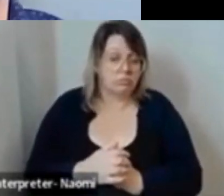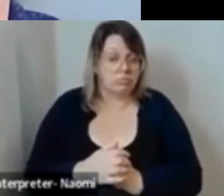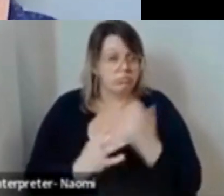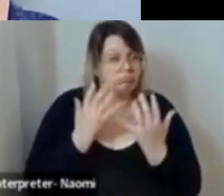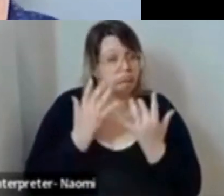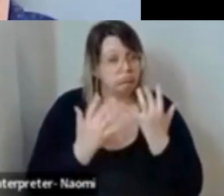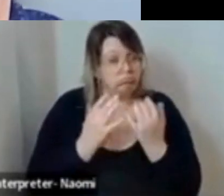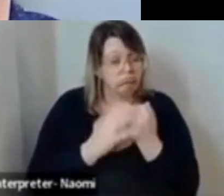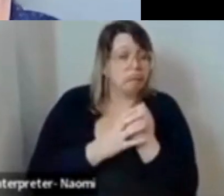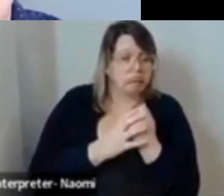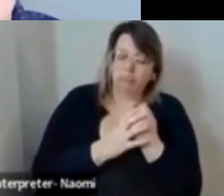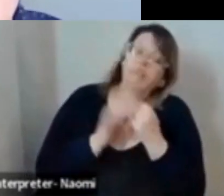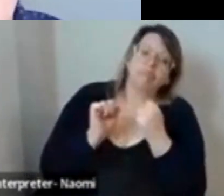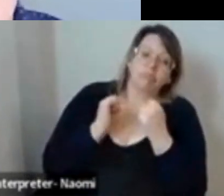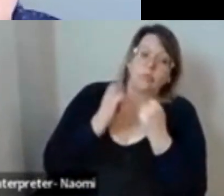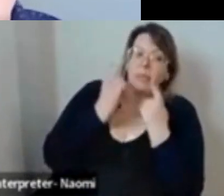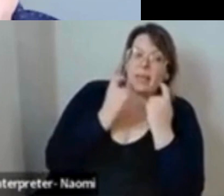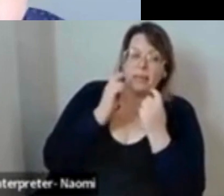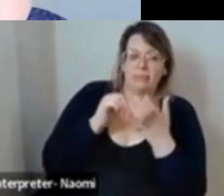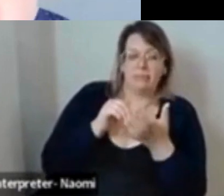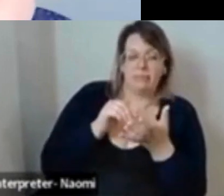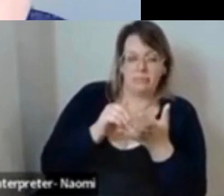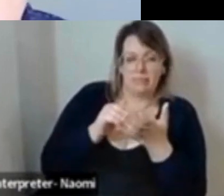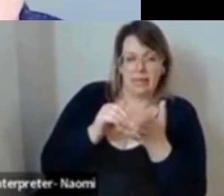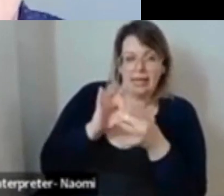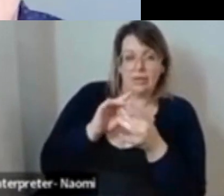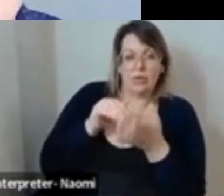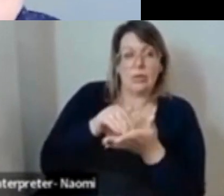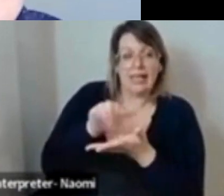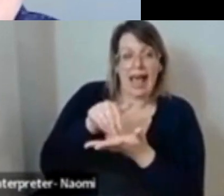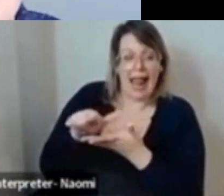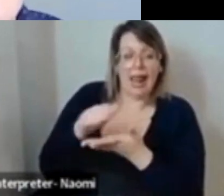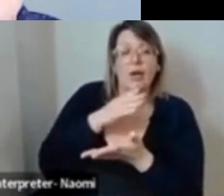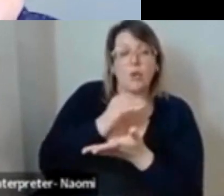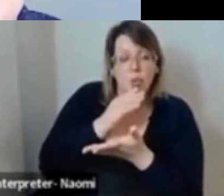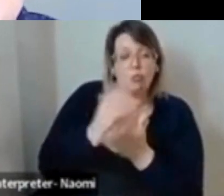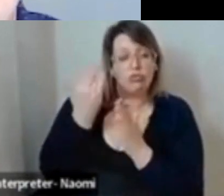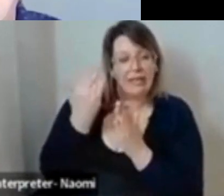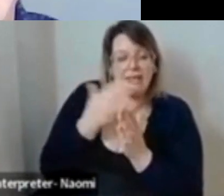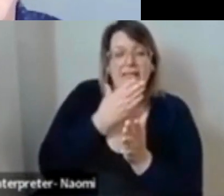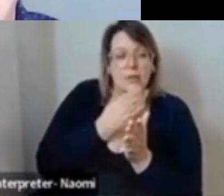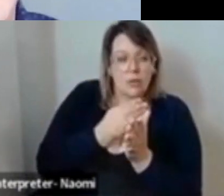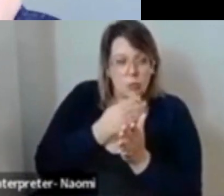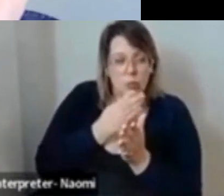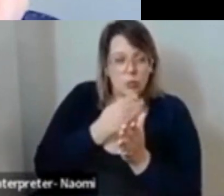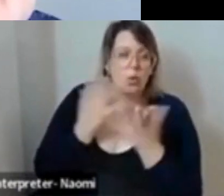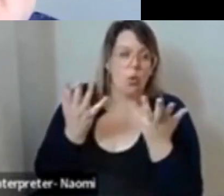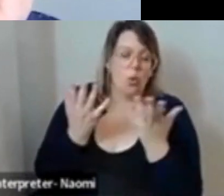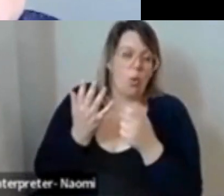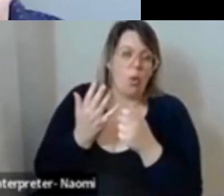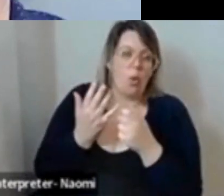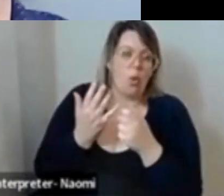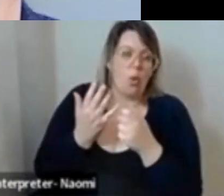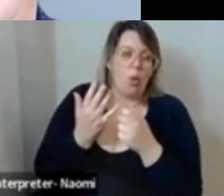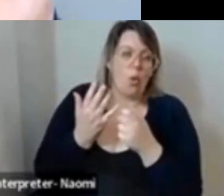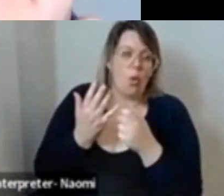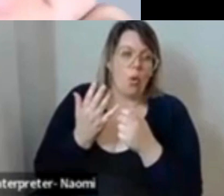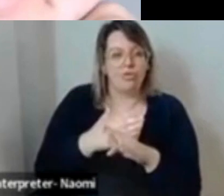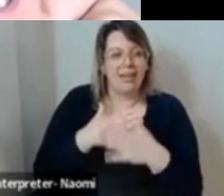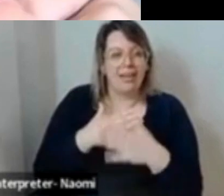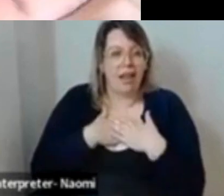in relation to sales of used, previously used or pre-loved, as sometimes